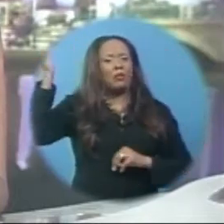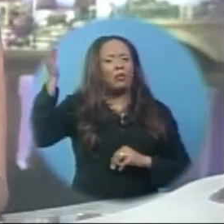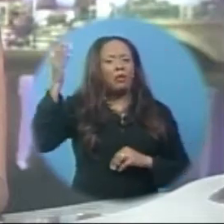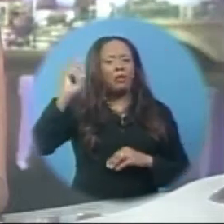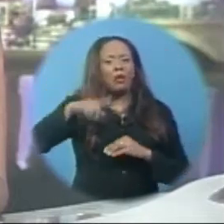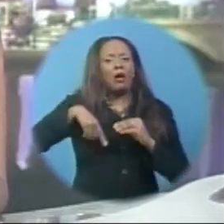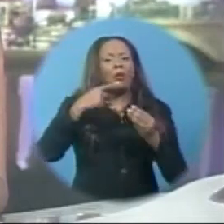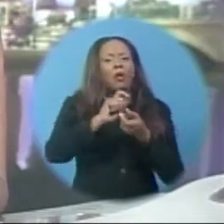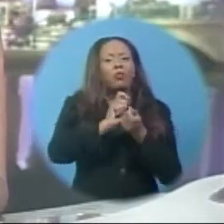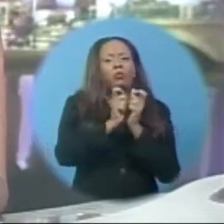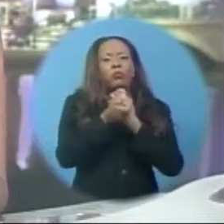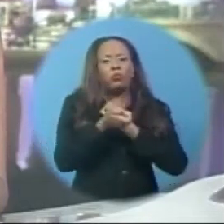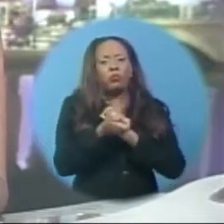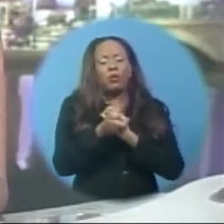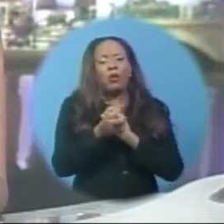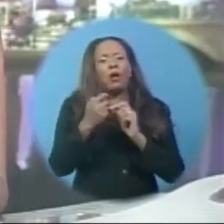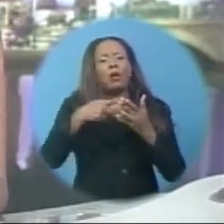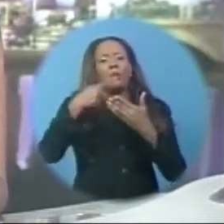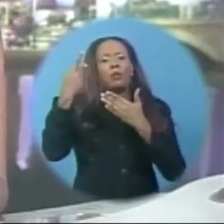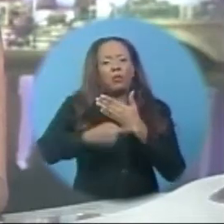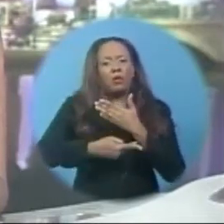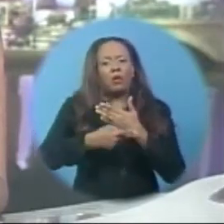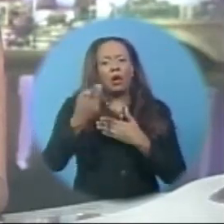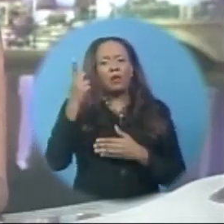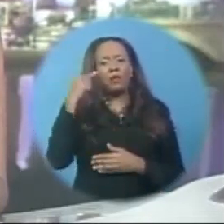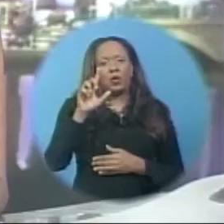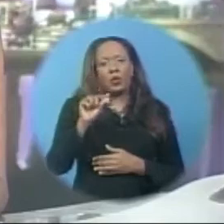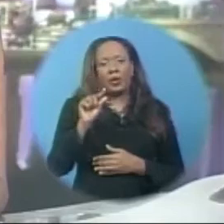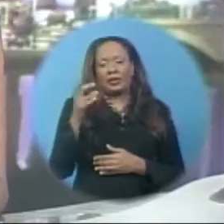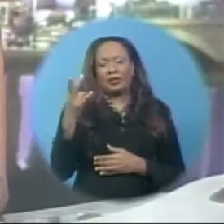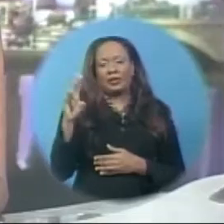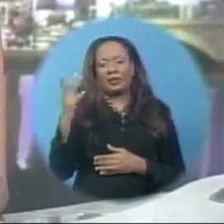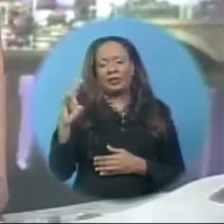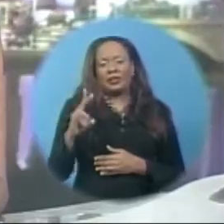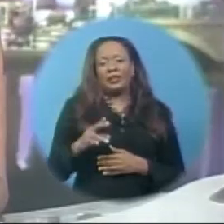Records Rehabilitation of Offenders Amendment Bill 2017.